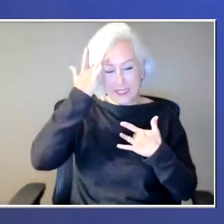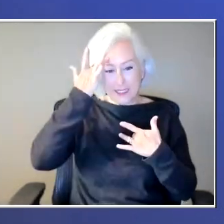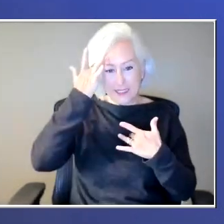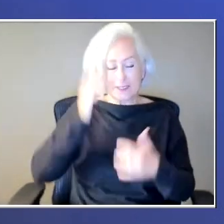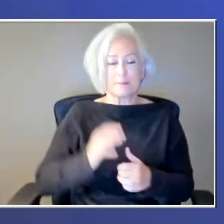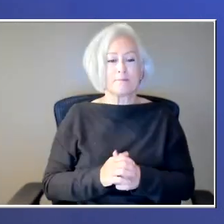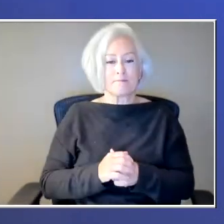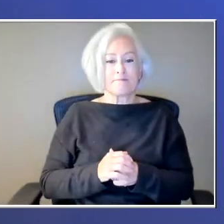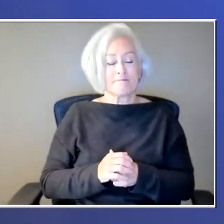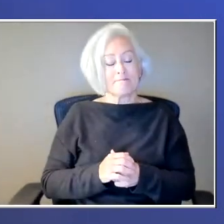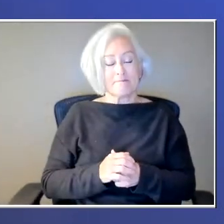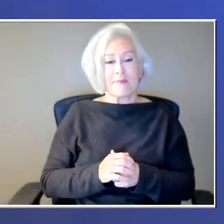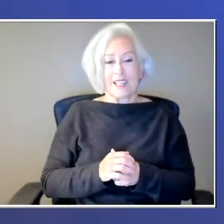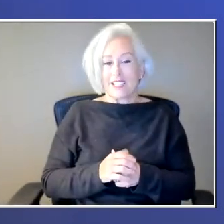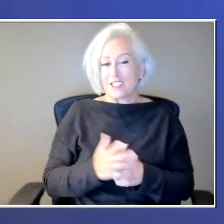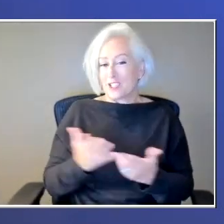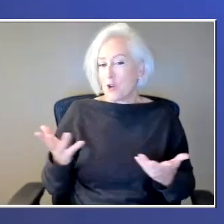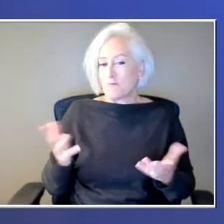yeah, so